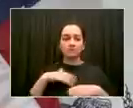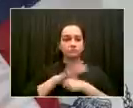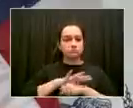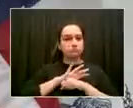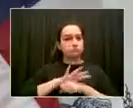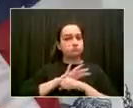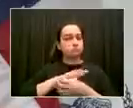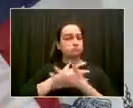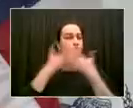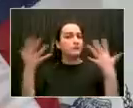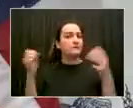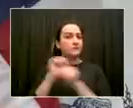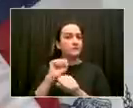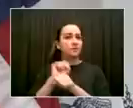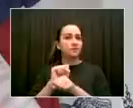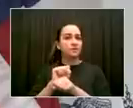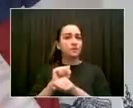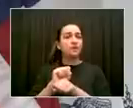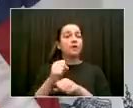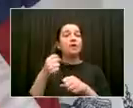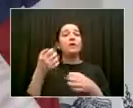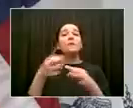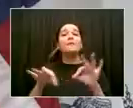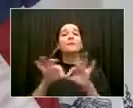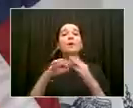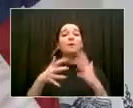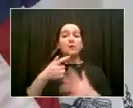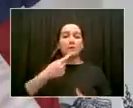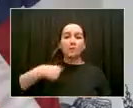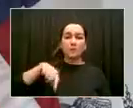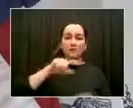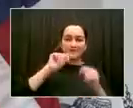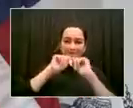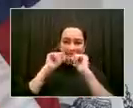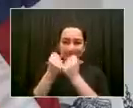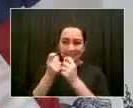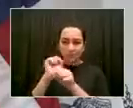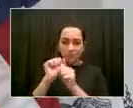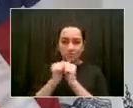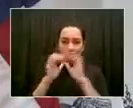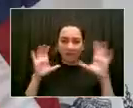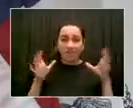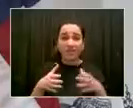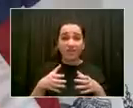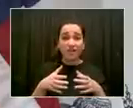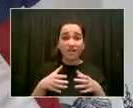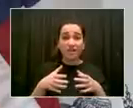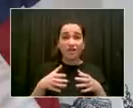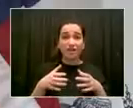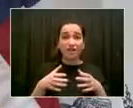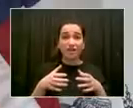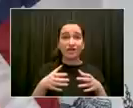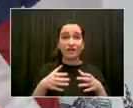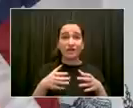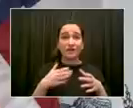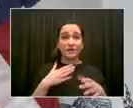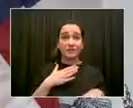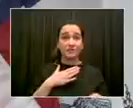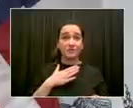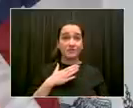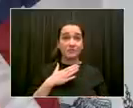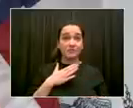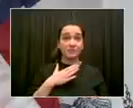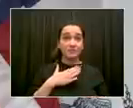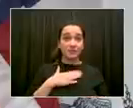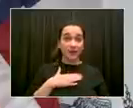that reflects this entire city. And yeah, we have intense conversations, but I'll tell you one thing. Even when I'm putting people